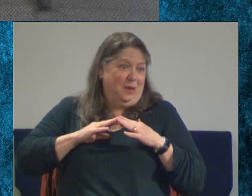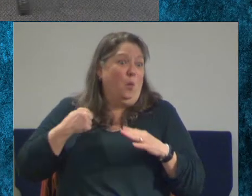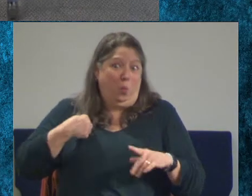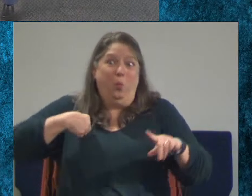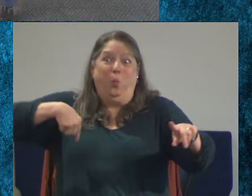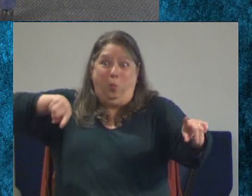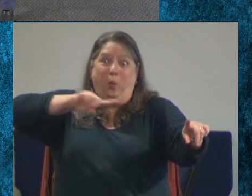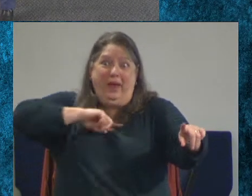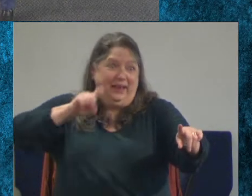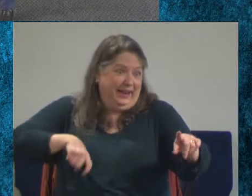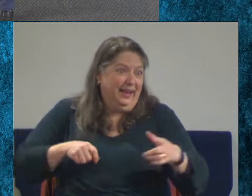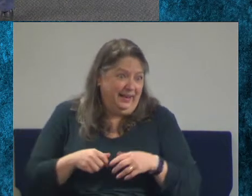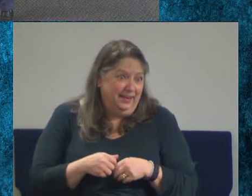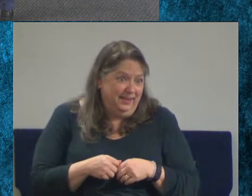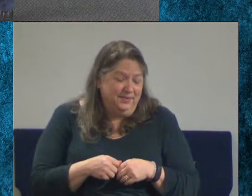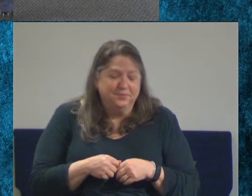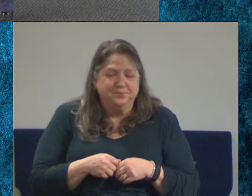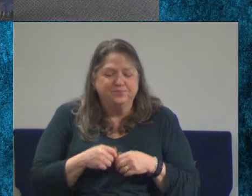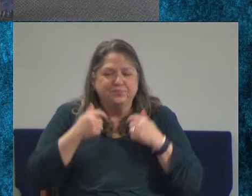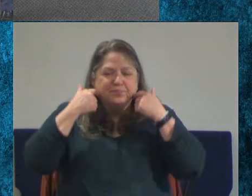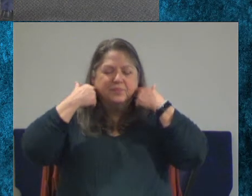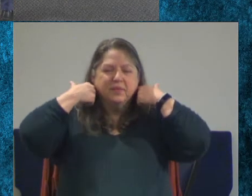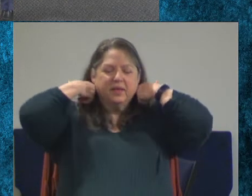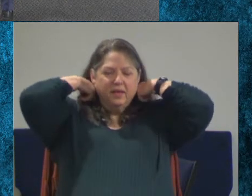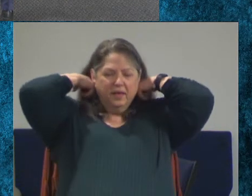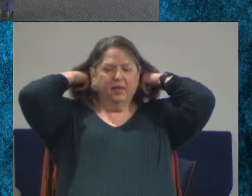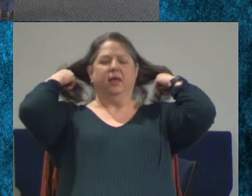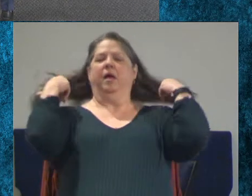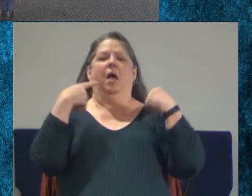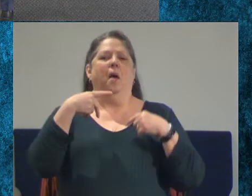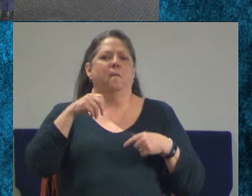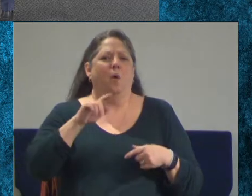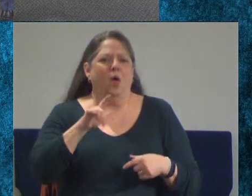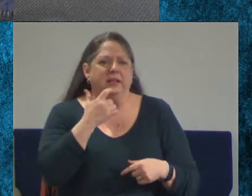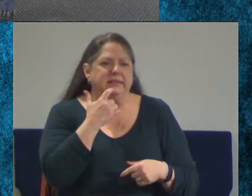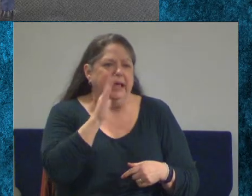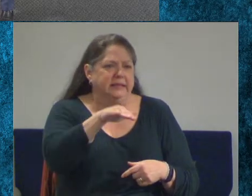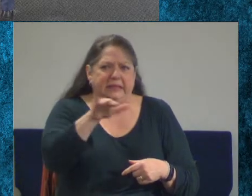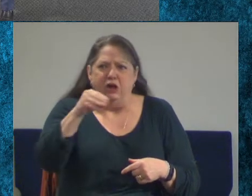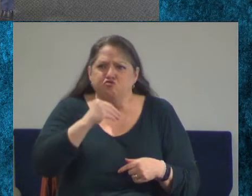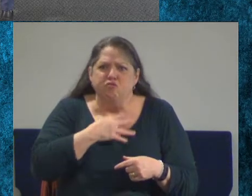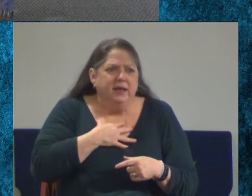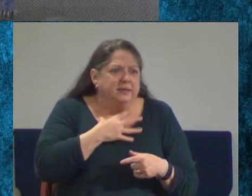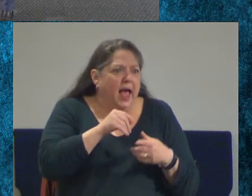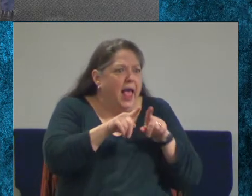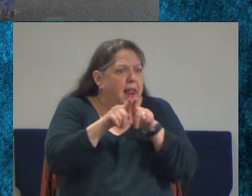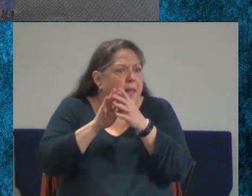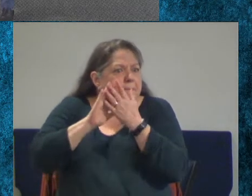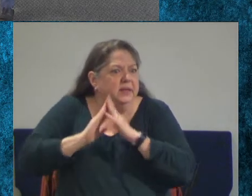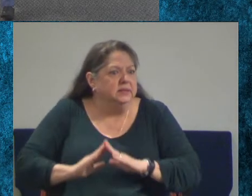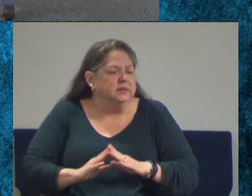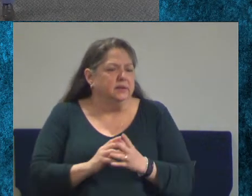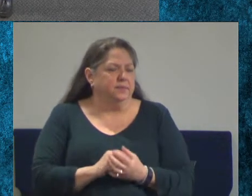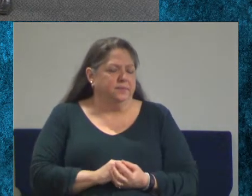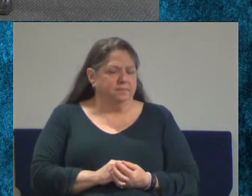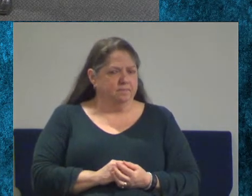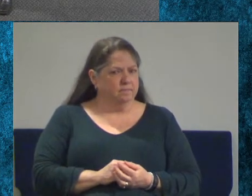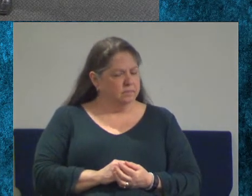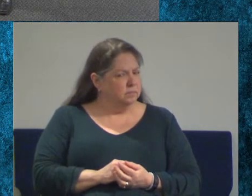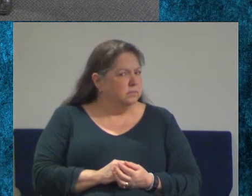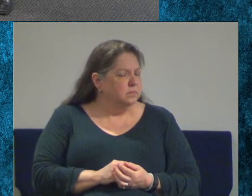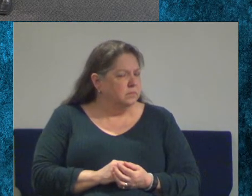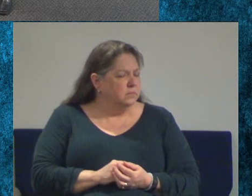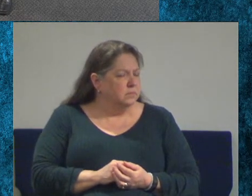He addresses the whole issue. He begins to set the stage. And so I want us now to look at the verses that set the stage for